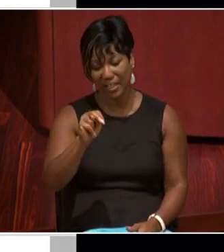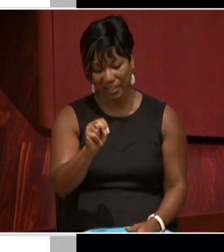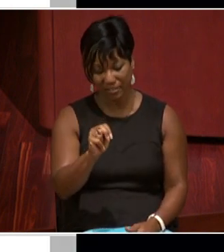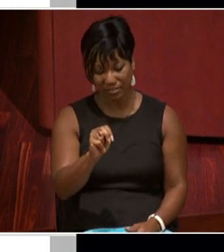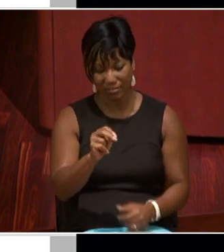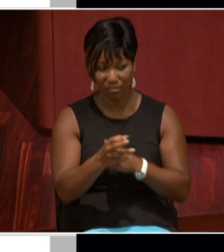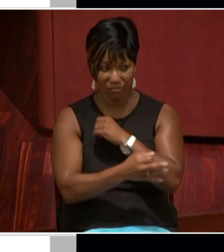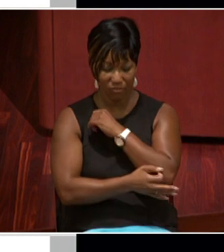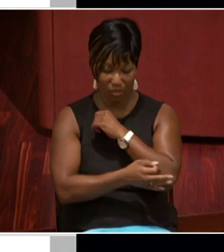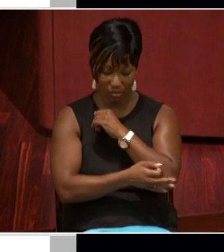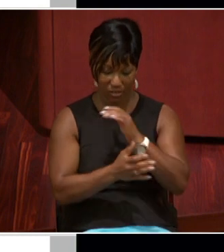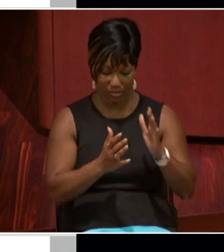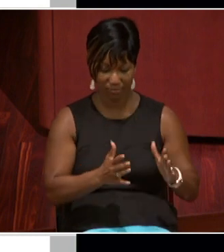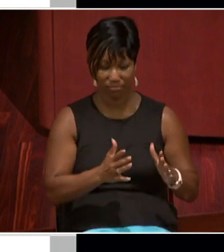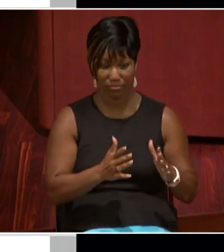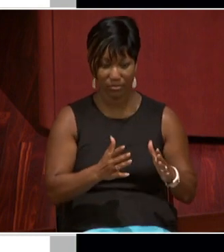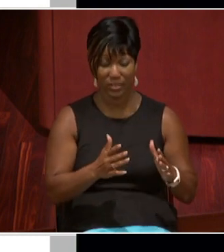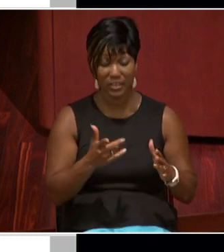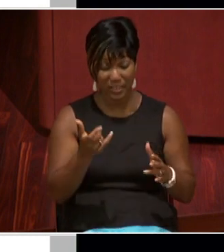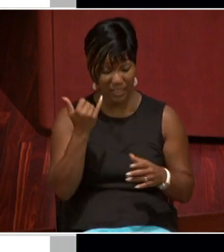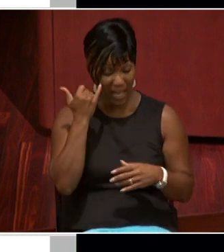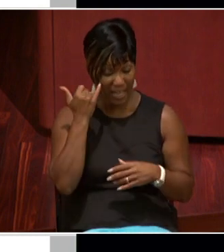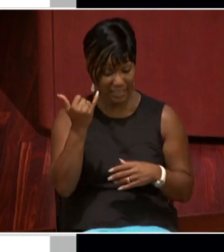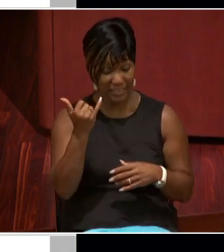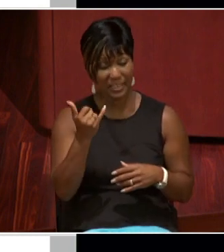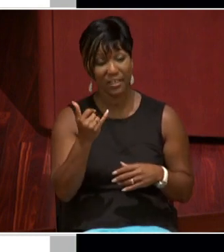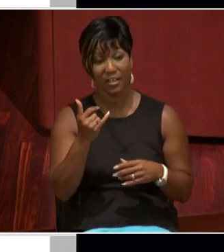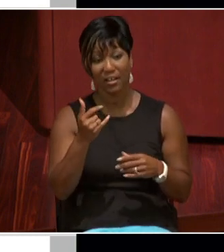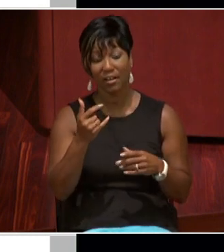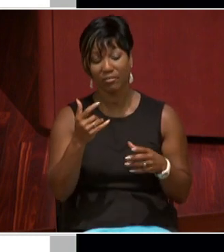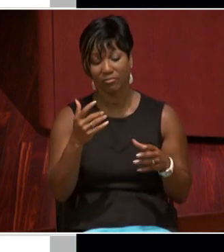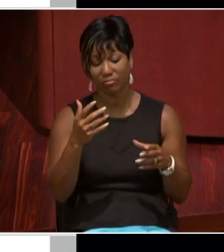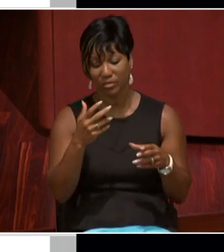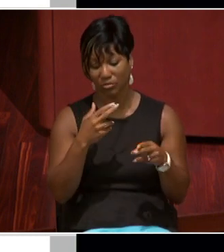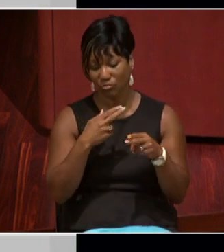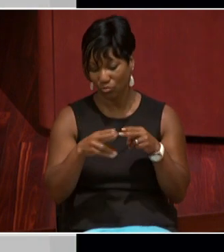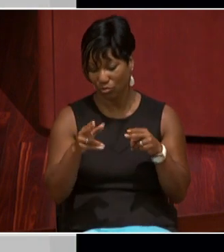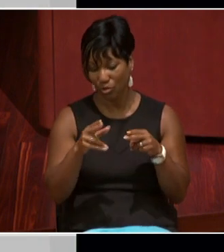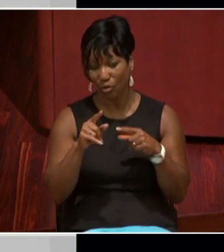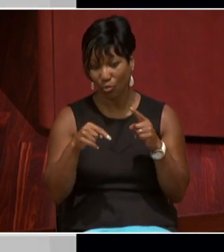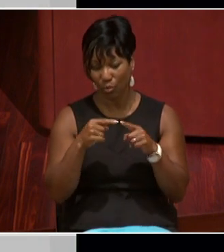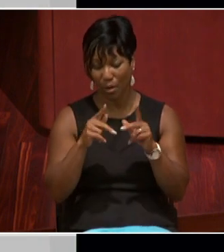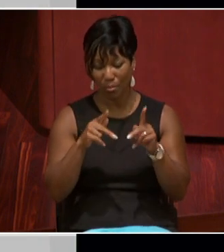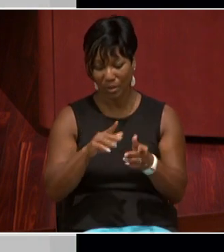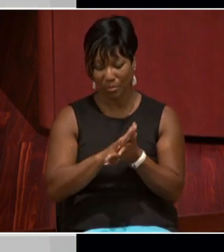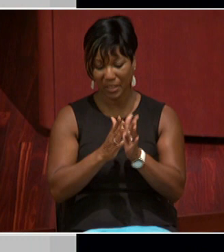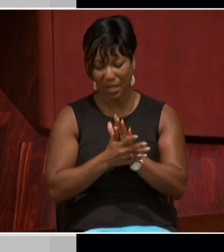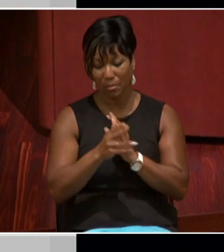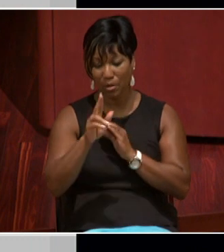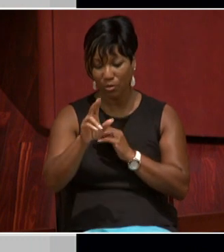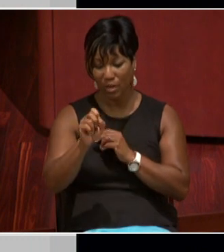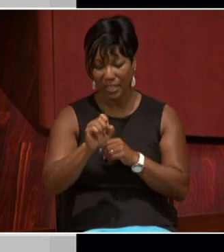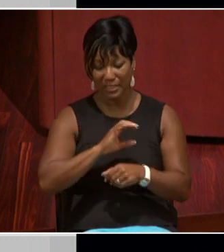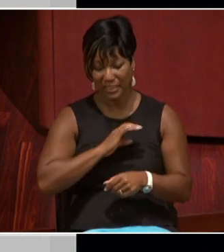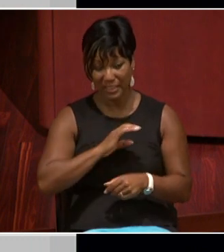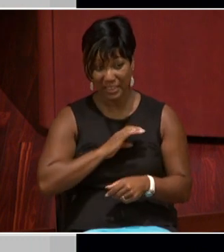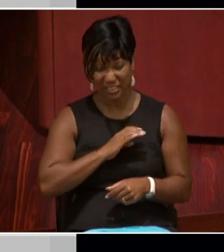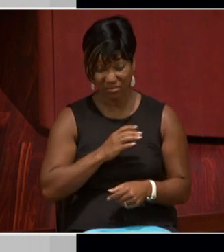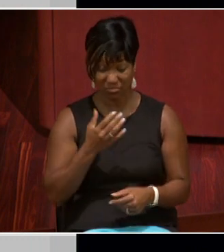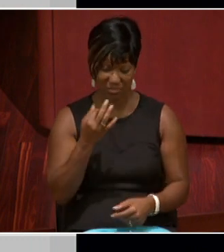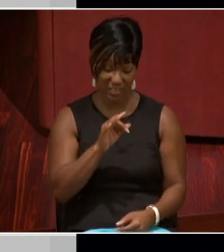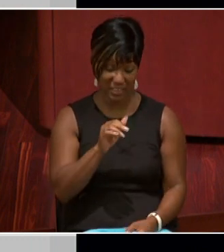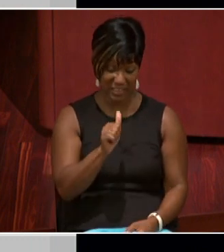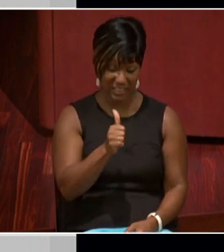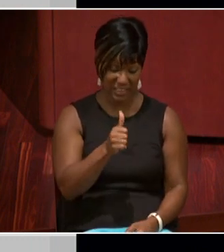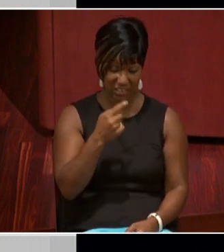These give you an idea or a snapshot of approximately when a person became a U.S. citizen. So if in 1910 you